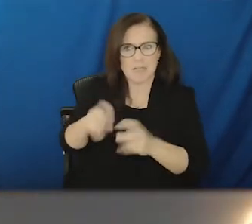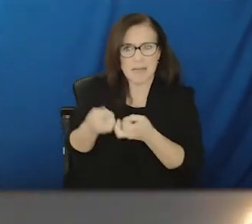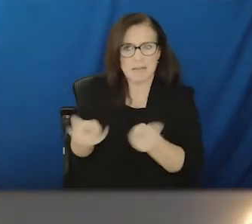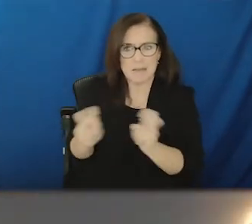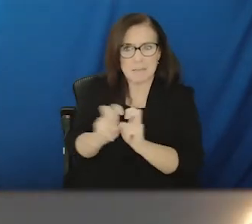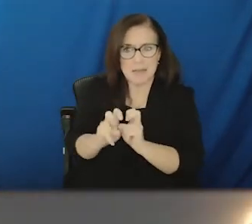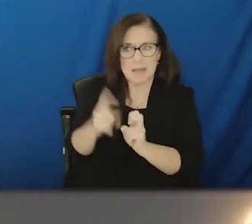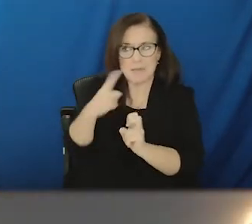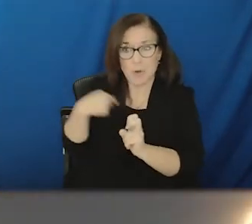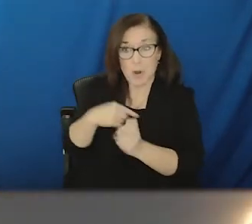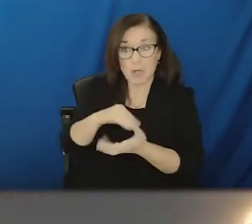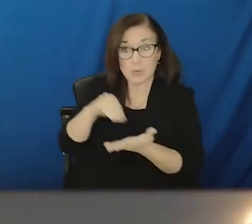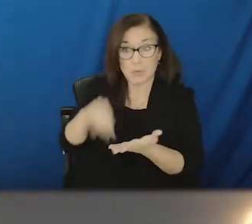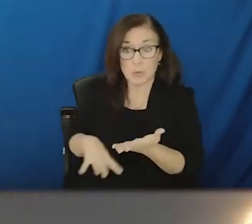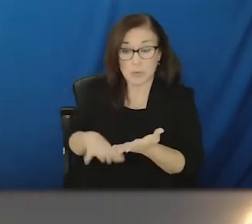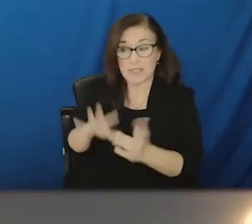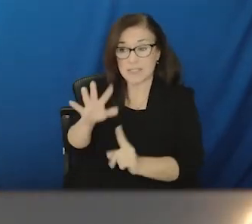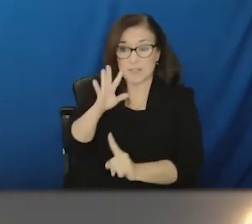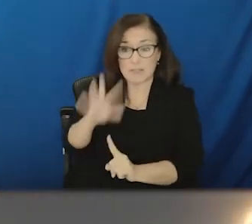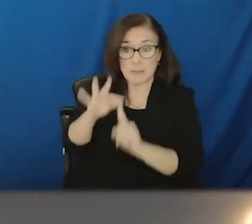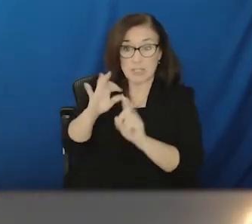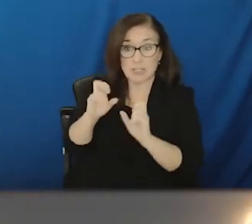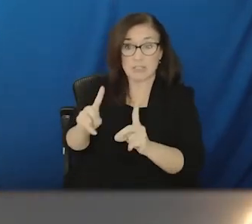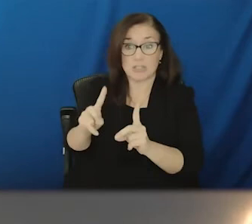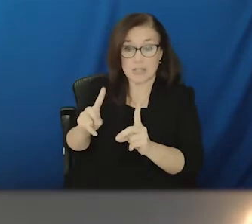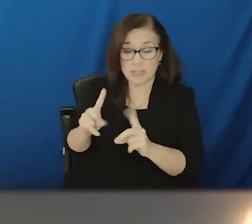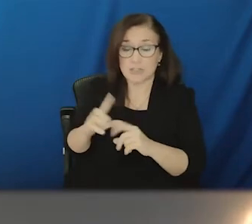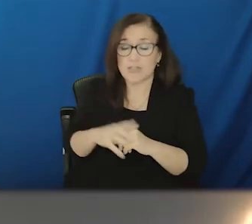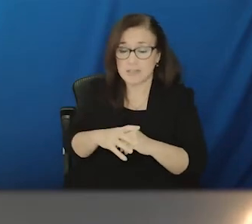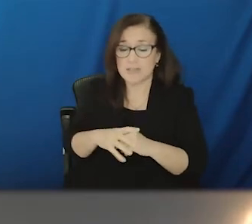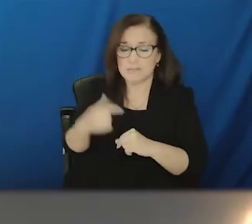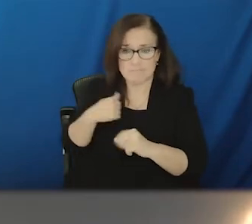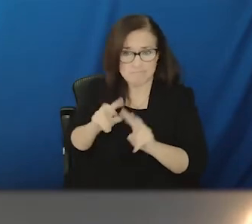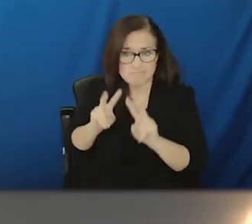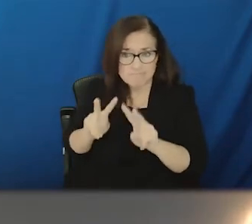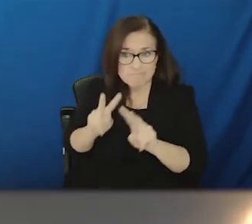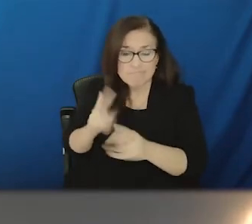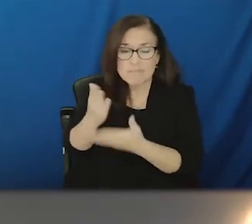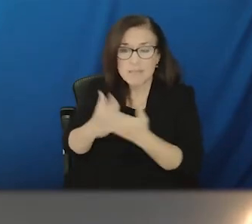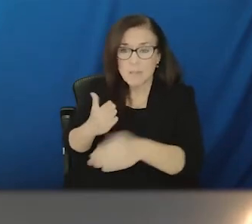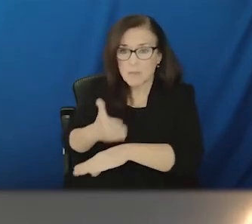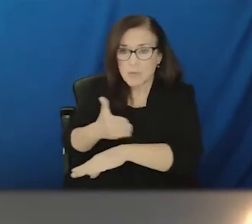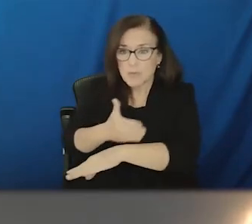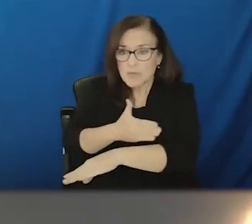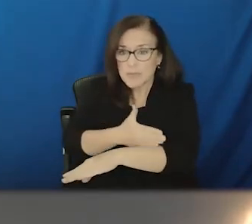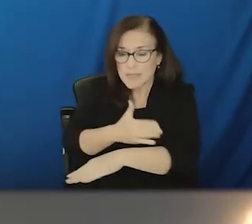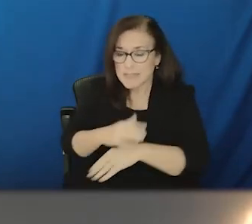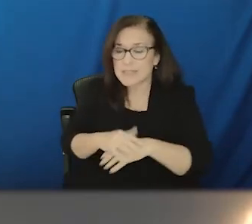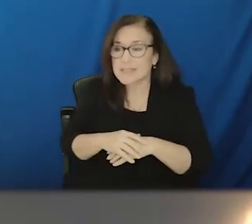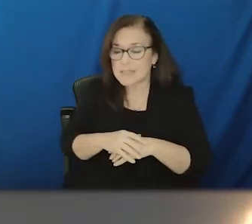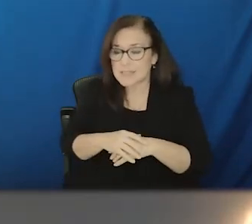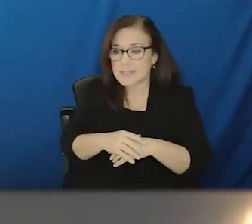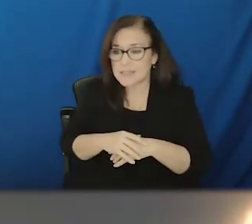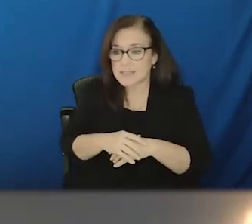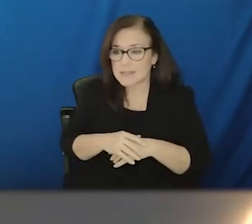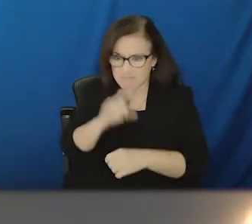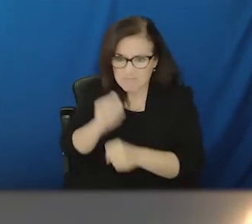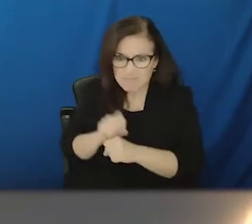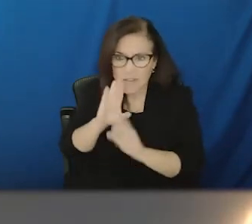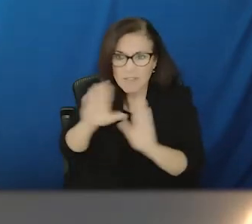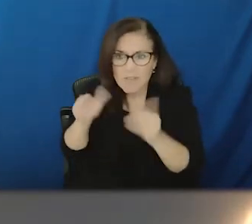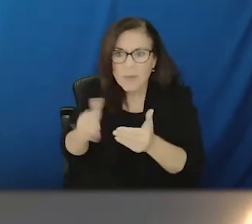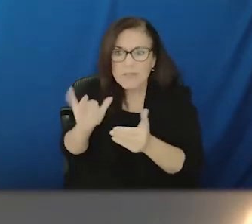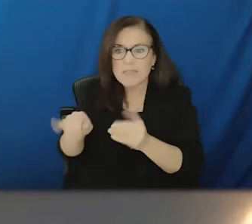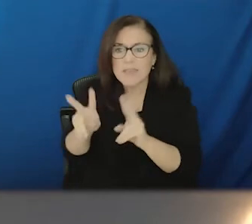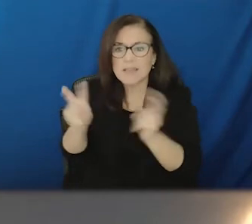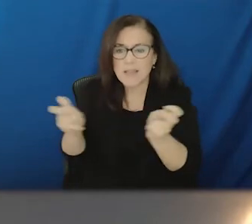our students as special ed, so I'm looking forward to, an improvement, improved focus on that. So thank